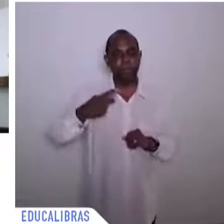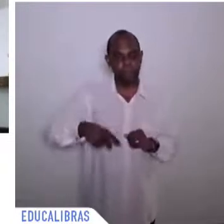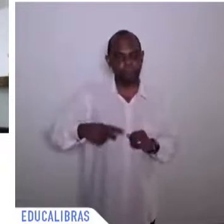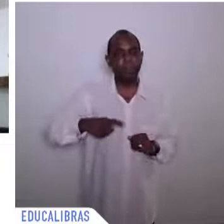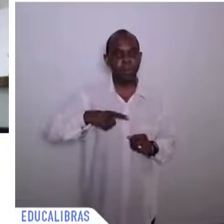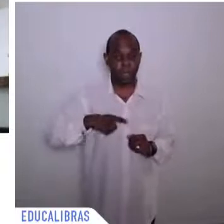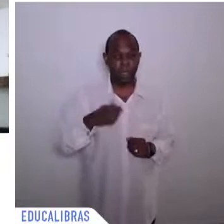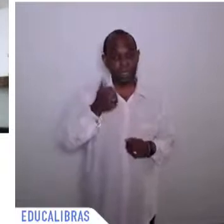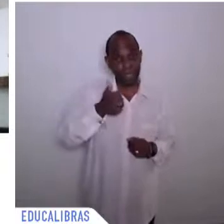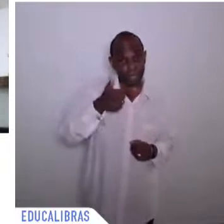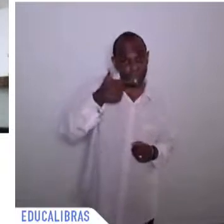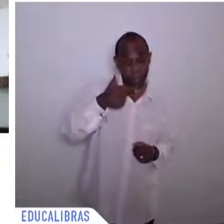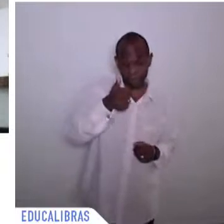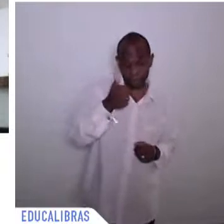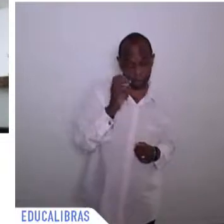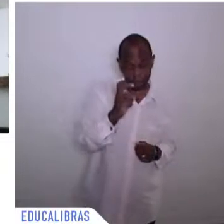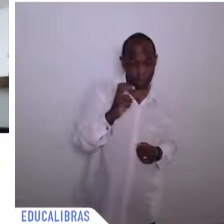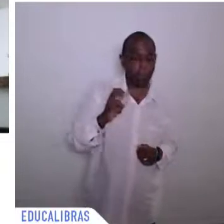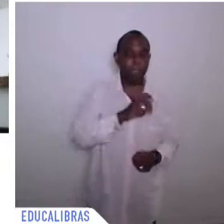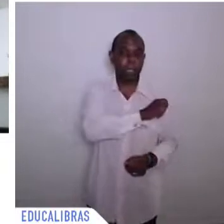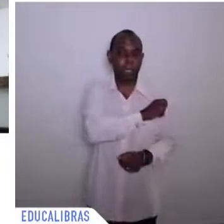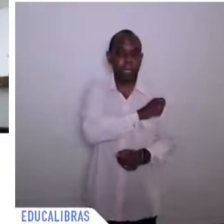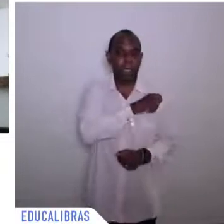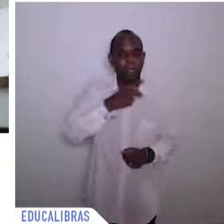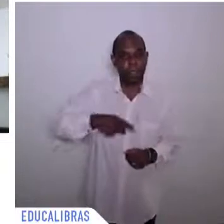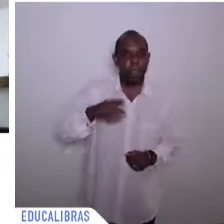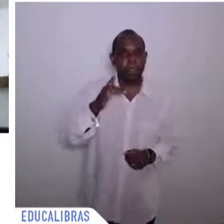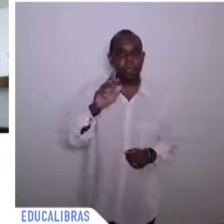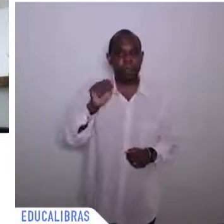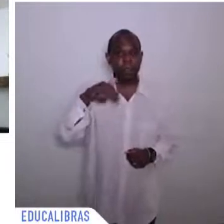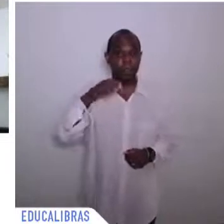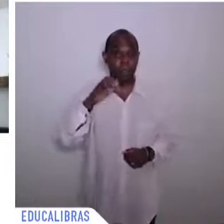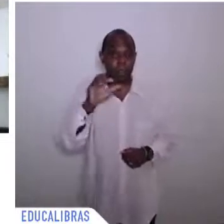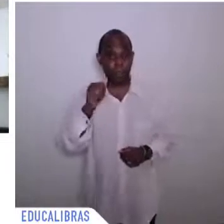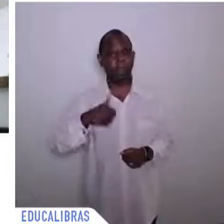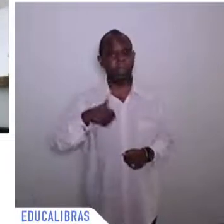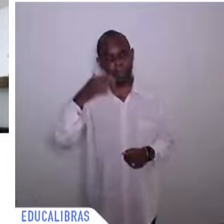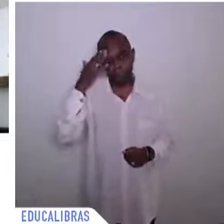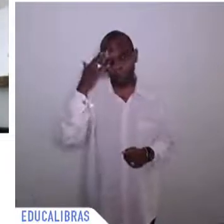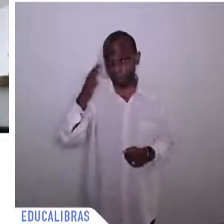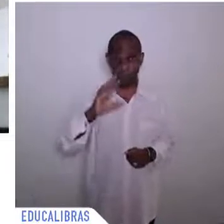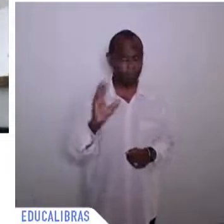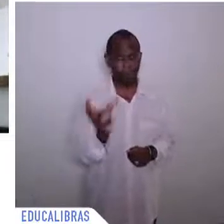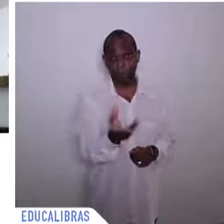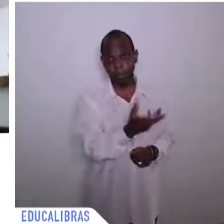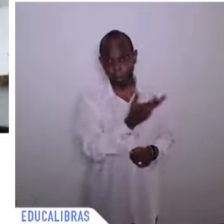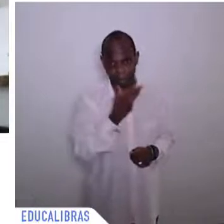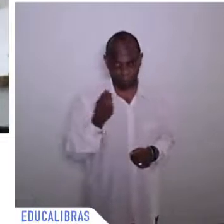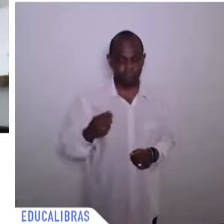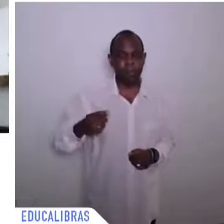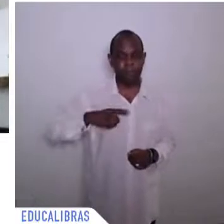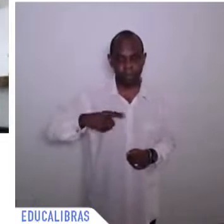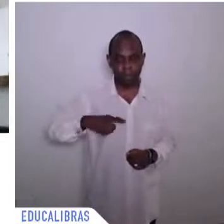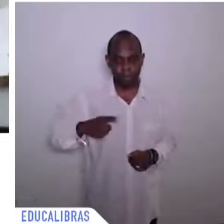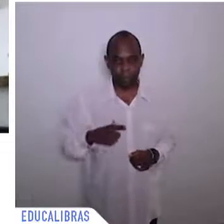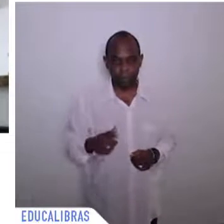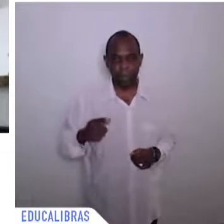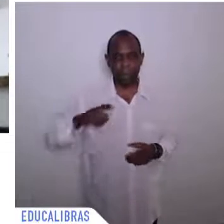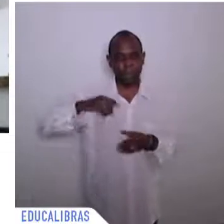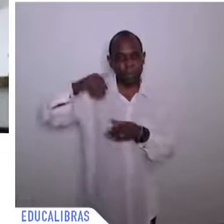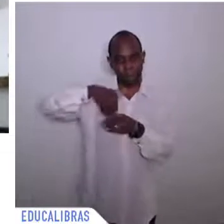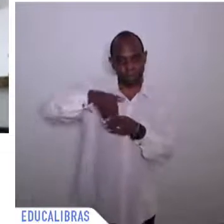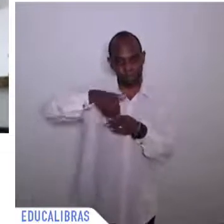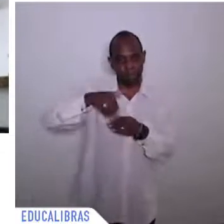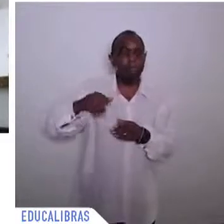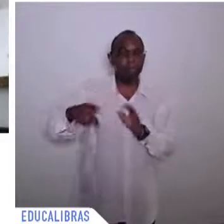and Vivian Kawanami, on behalf of all of our organizing team of 15 students and alumni from Sciences Po Paris. I